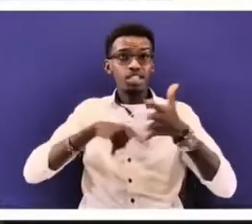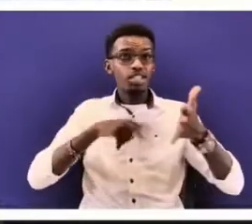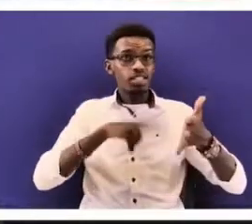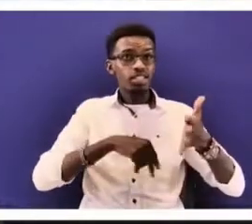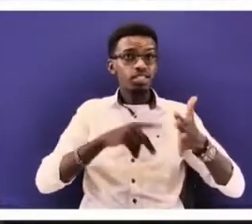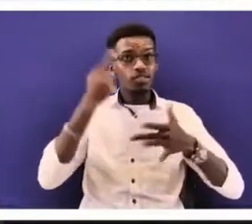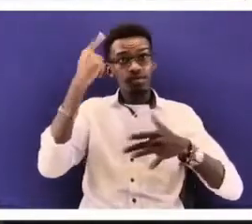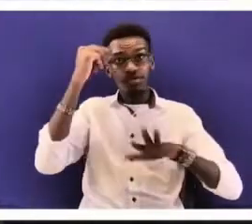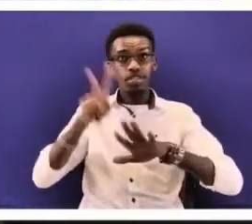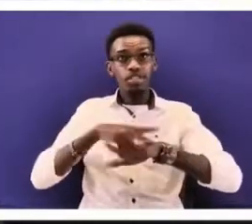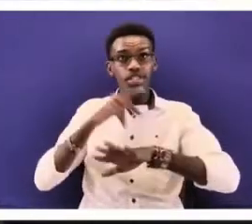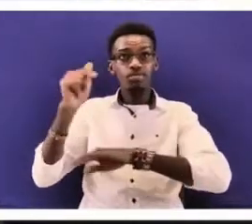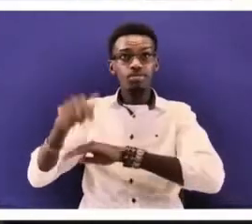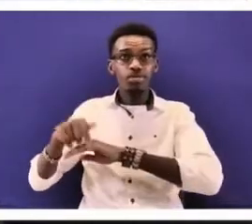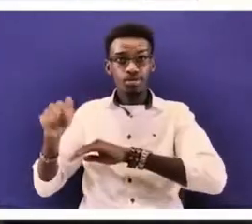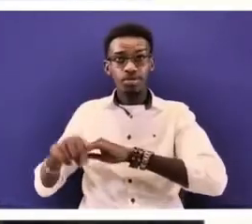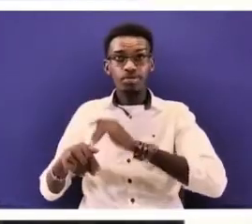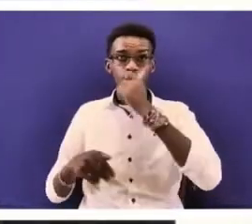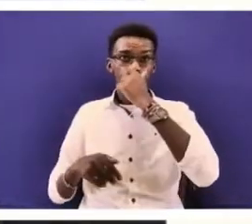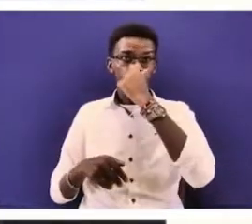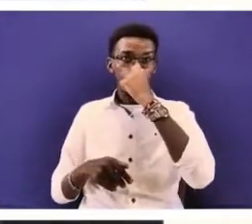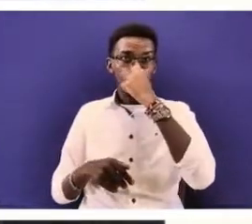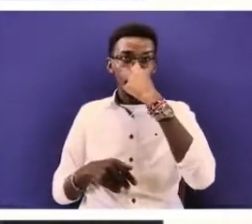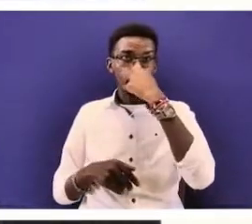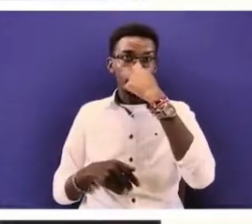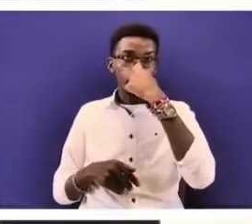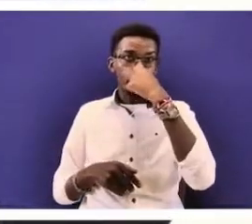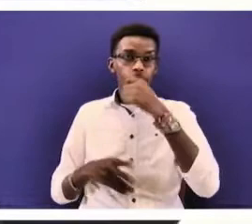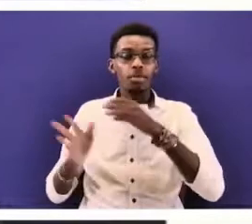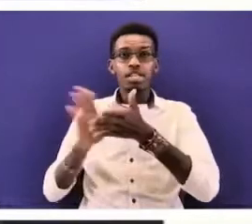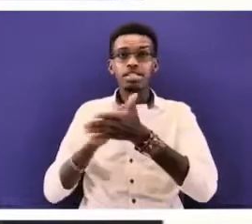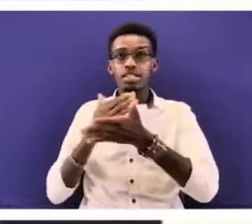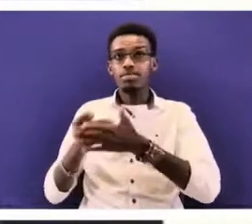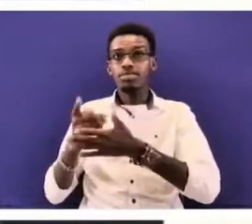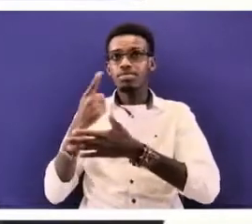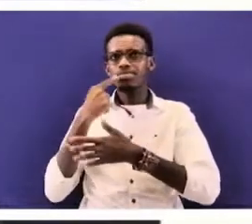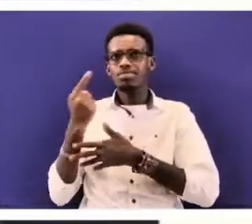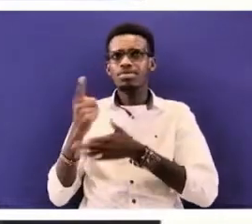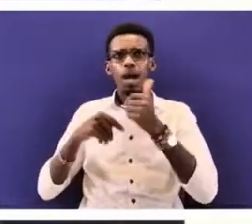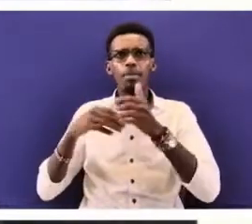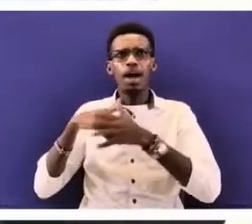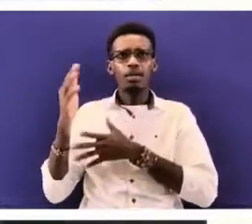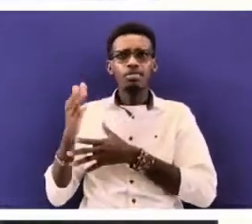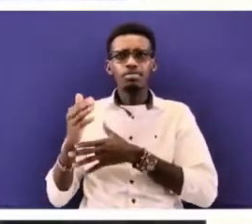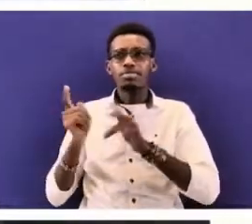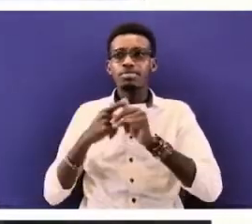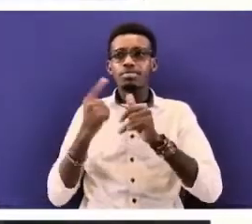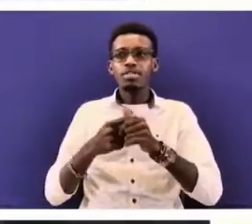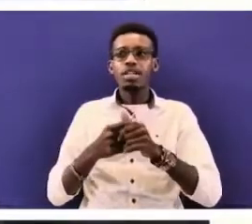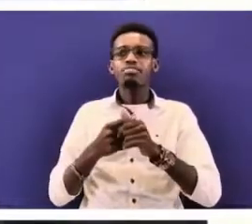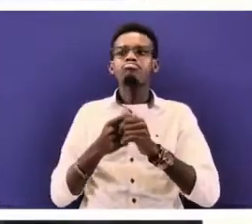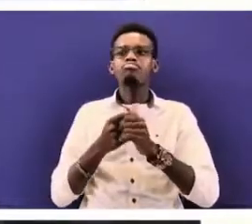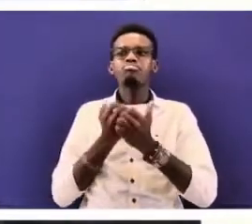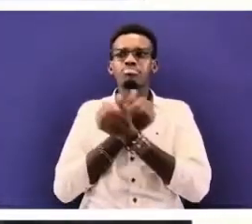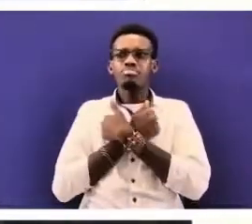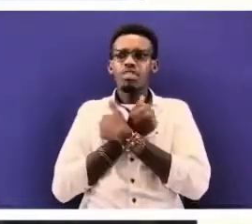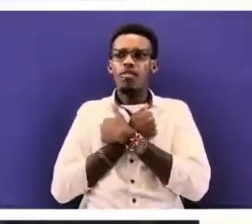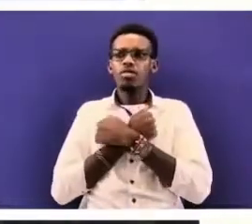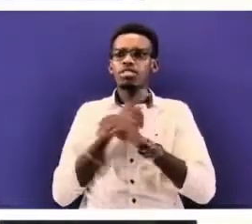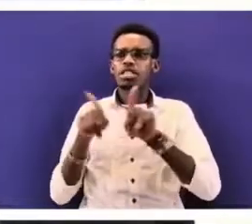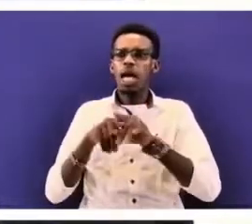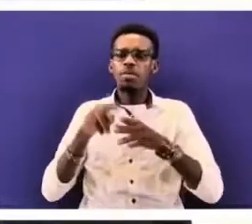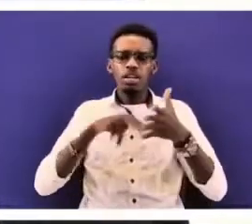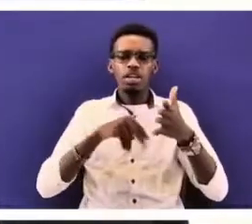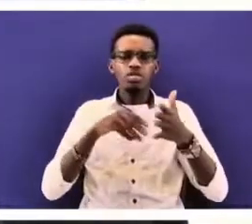Psalms today? With something in his mouth sticking out? He lacked luster. He didn't read